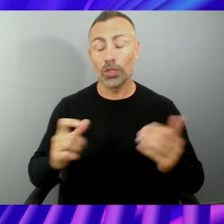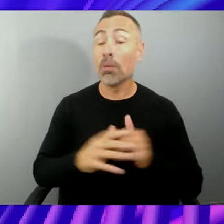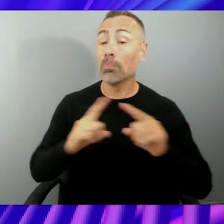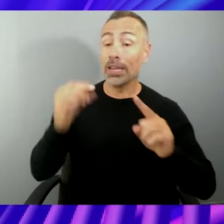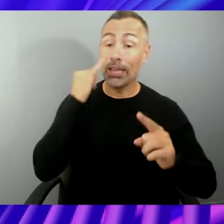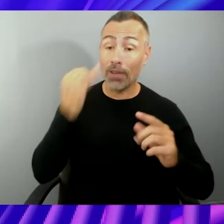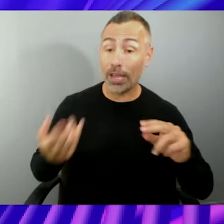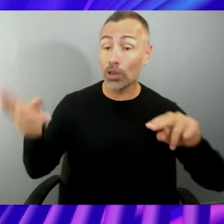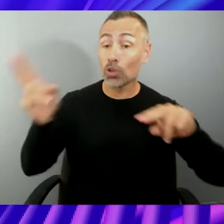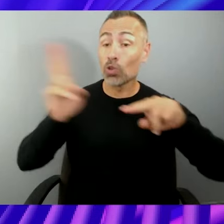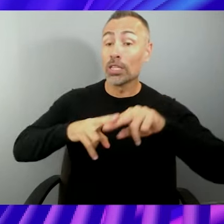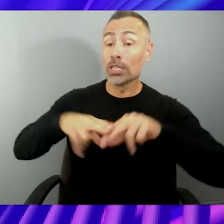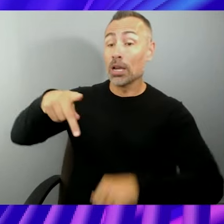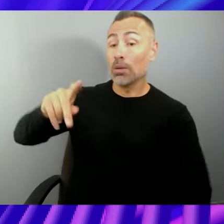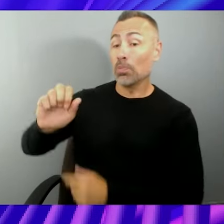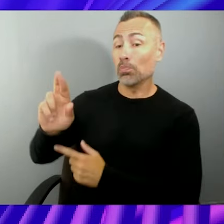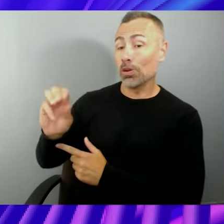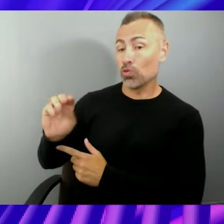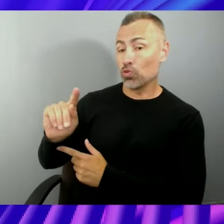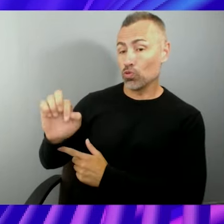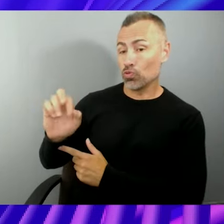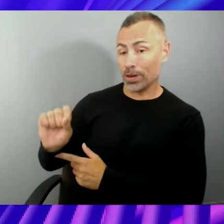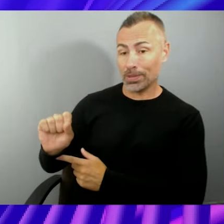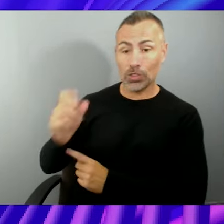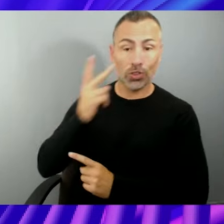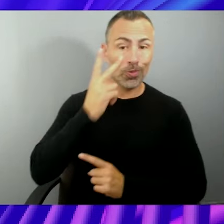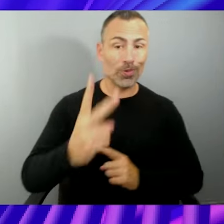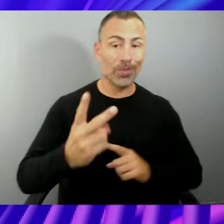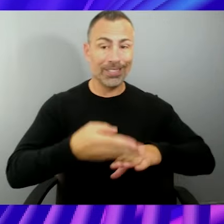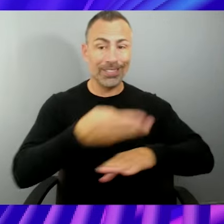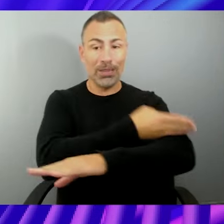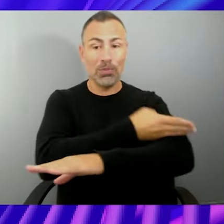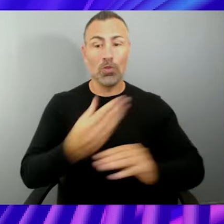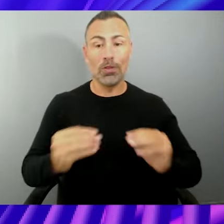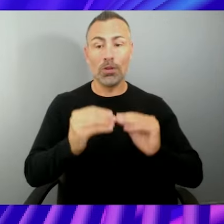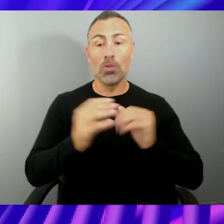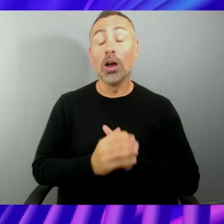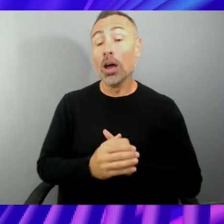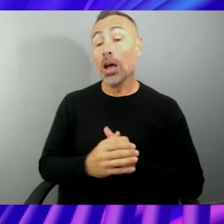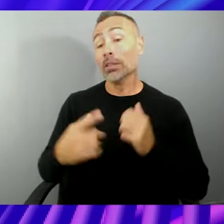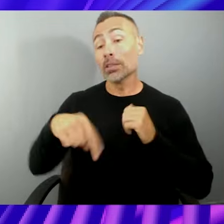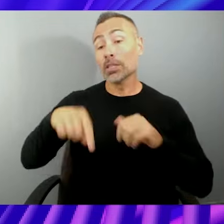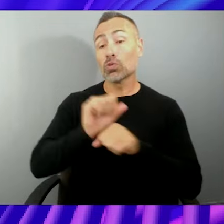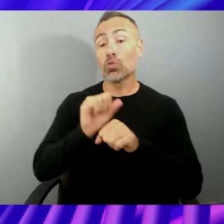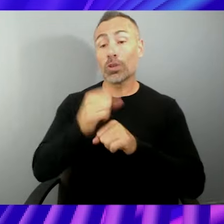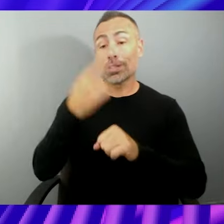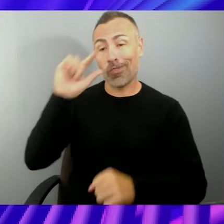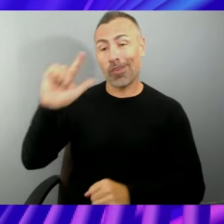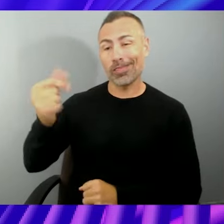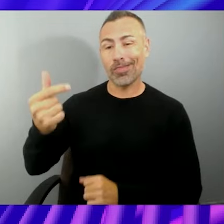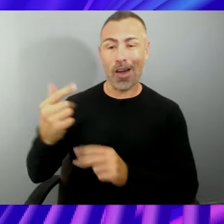get better. And similarly, you can use the logs for loss metrics as well. Nice. No, that's